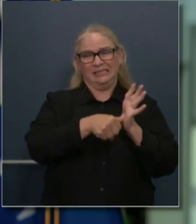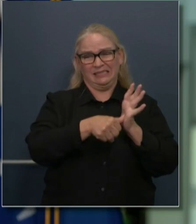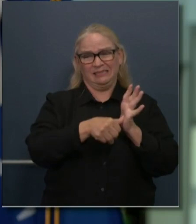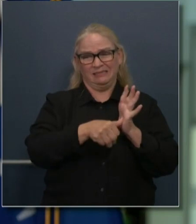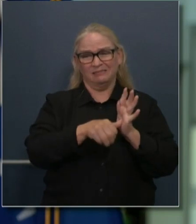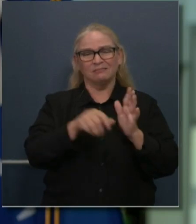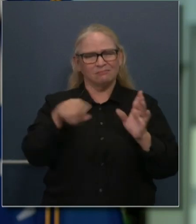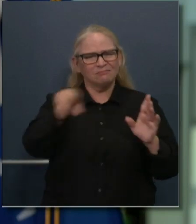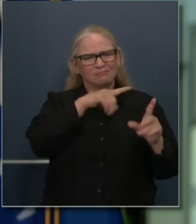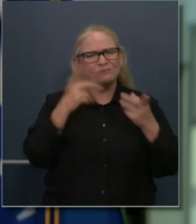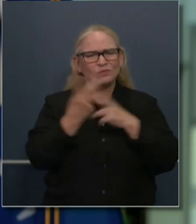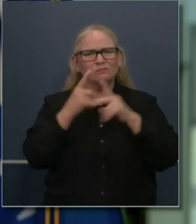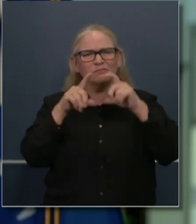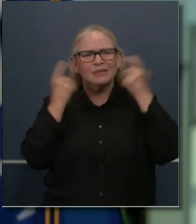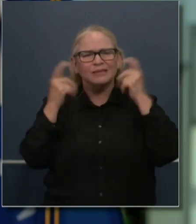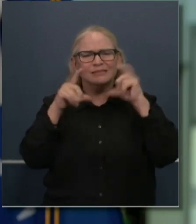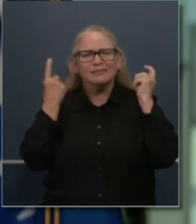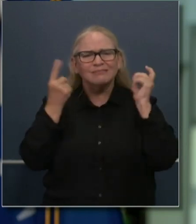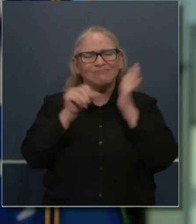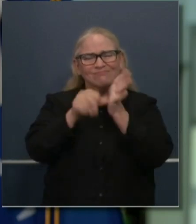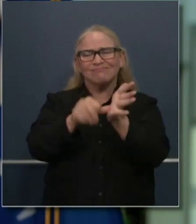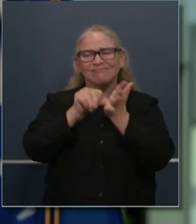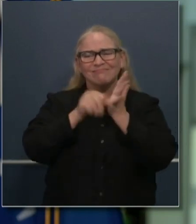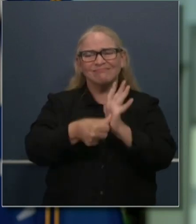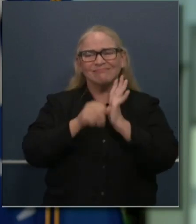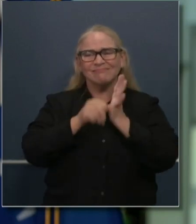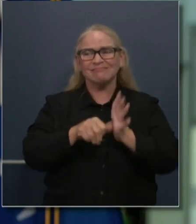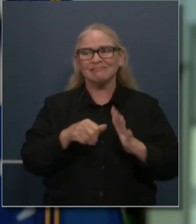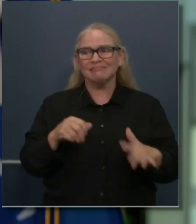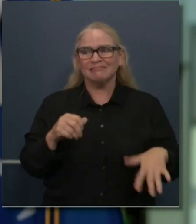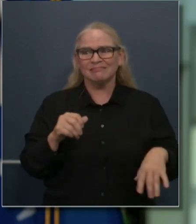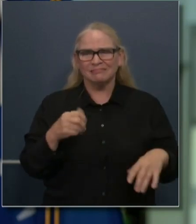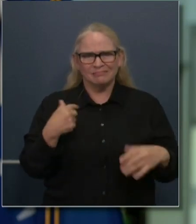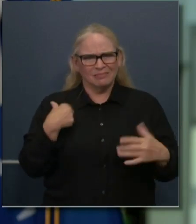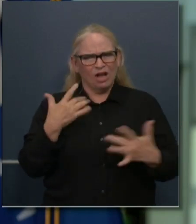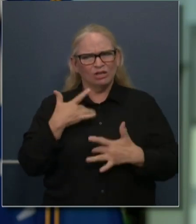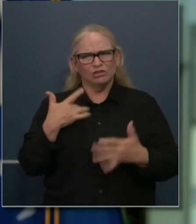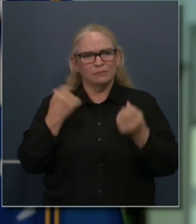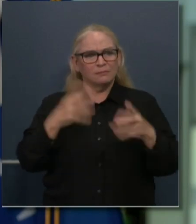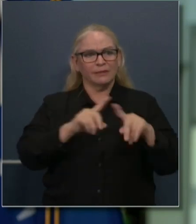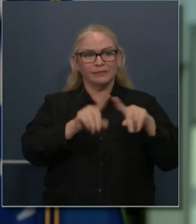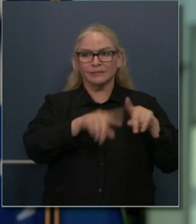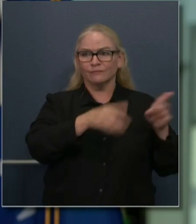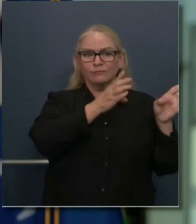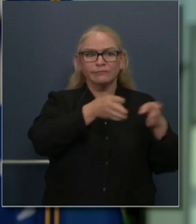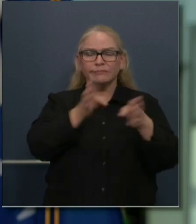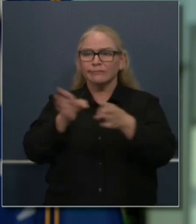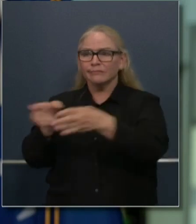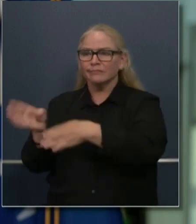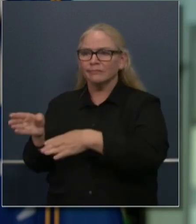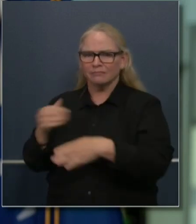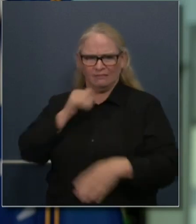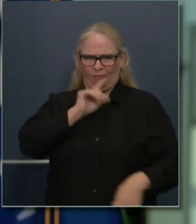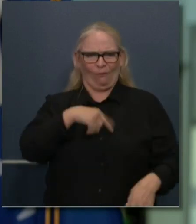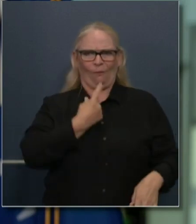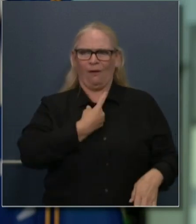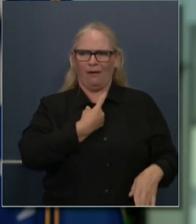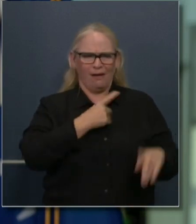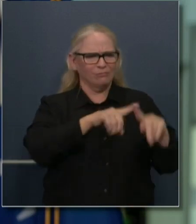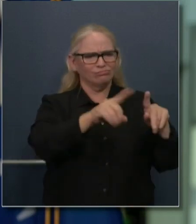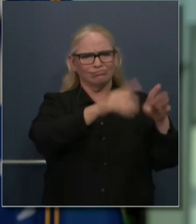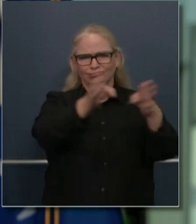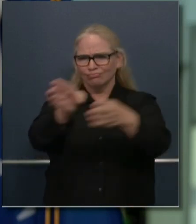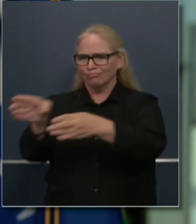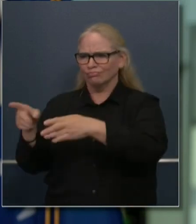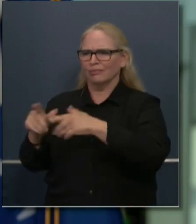masks, the concern that has been expressed by many, certainly not just those representing the state of California, but all